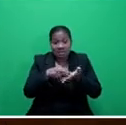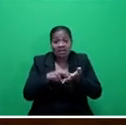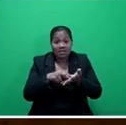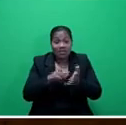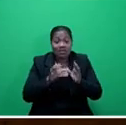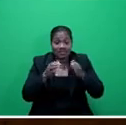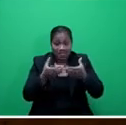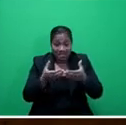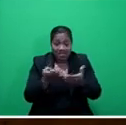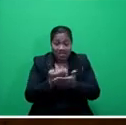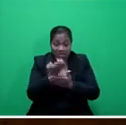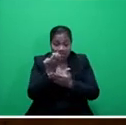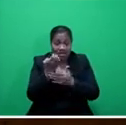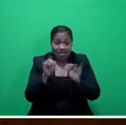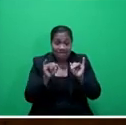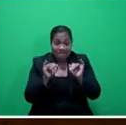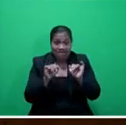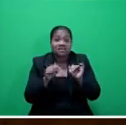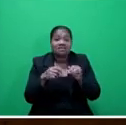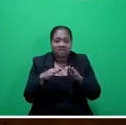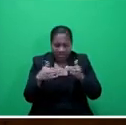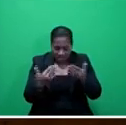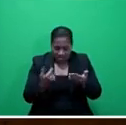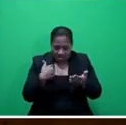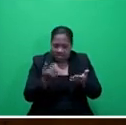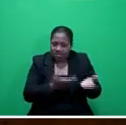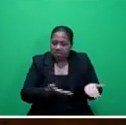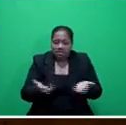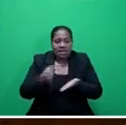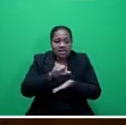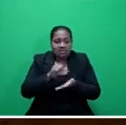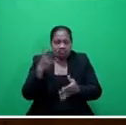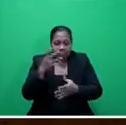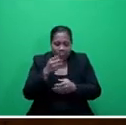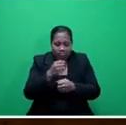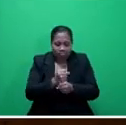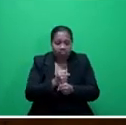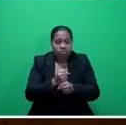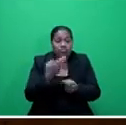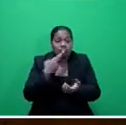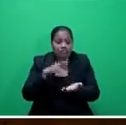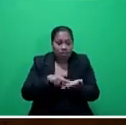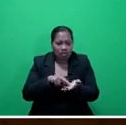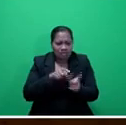the Reserve Bank of Fiji Insurance 2018 Annual Report to Parliament.